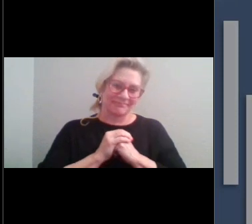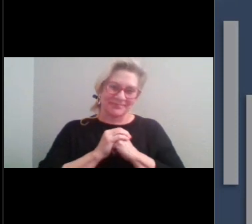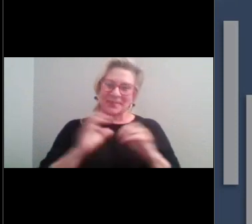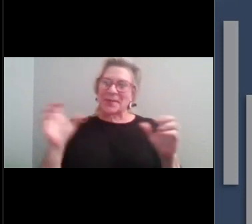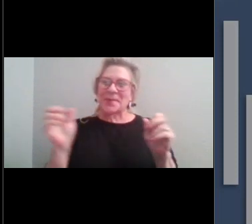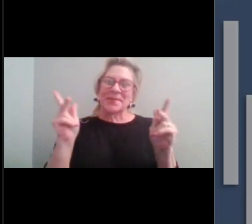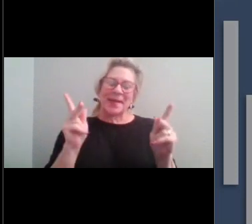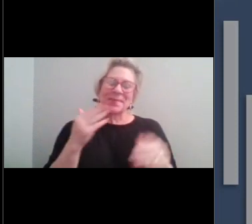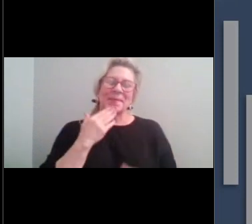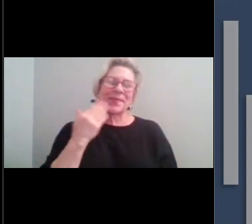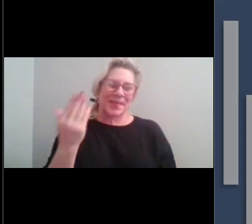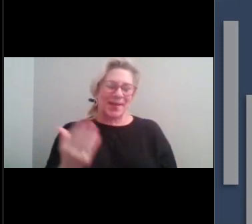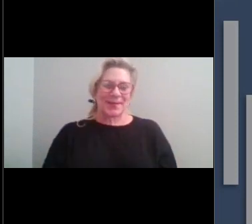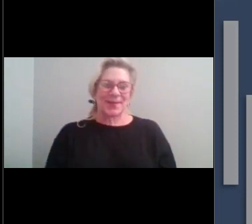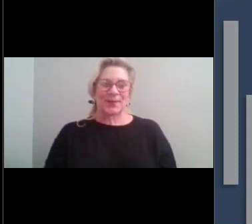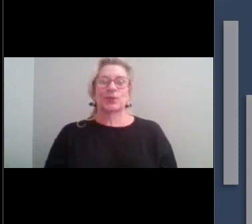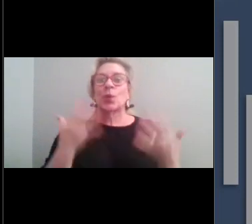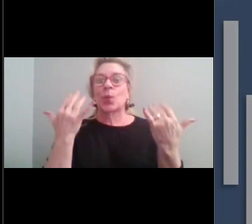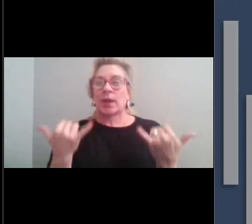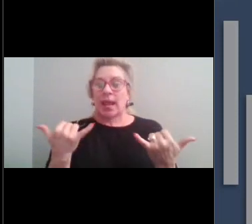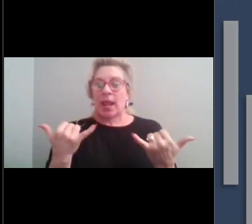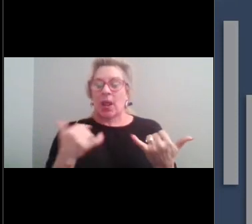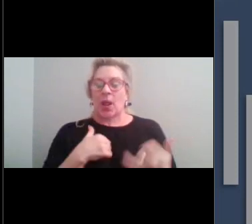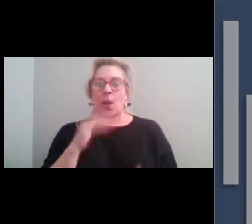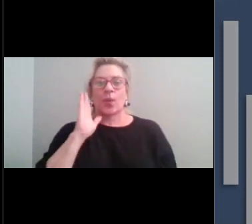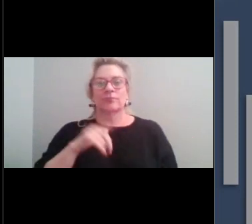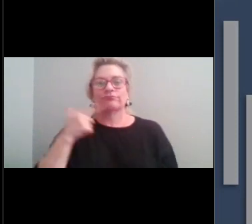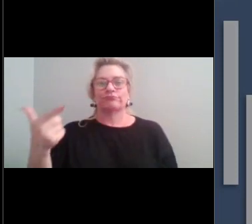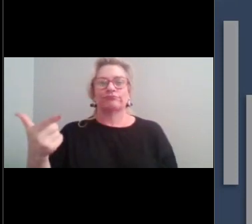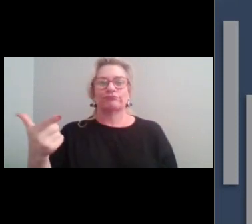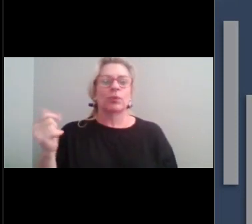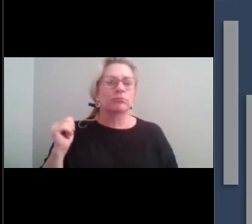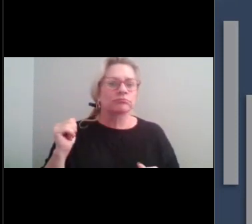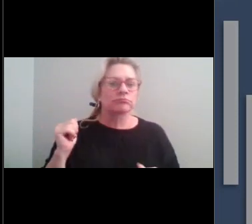Okay, well, thank you. Then at this time, I will turn it.